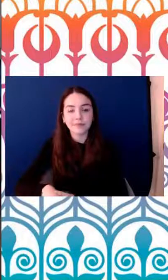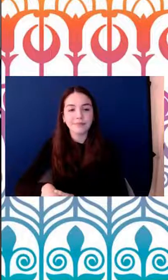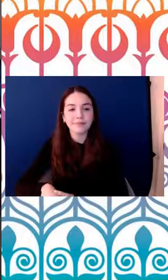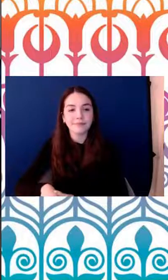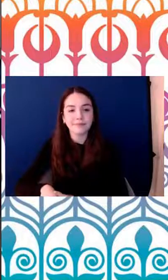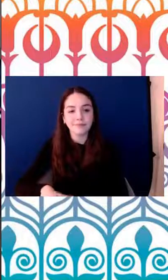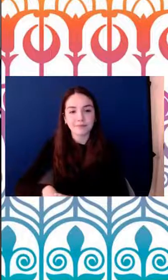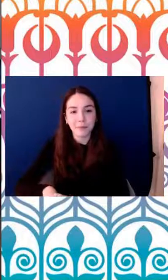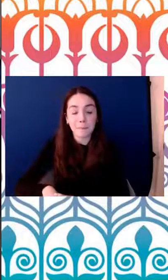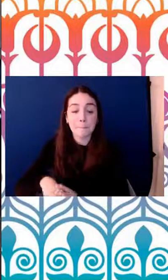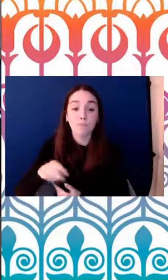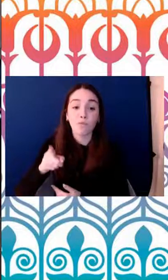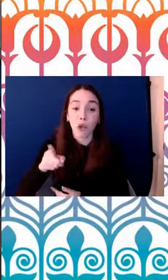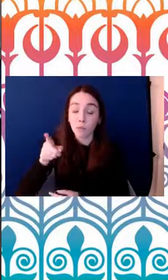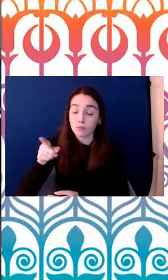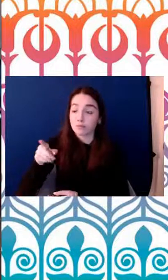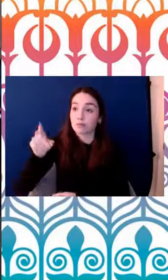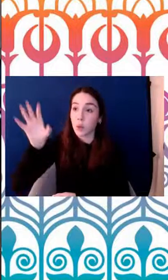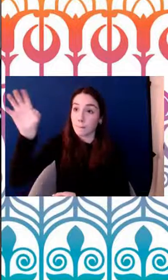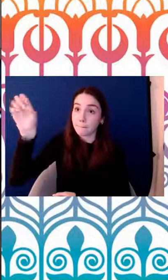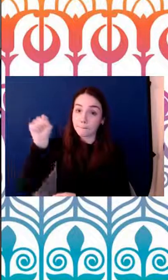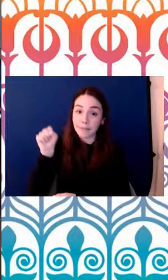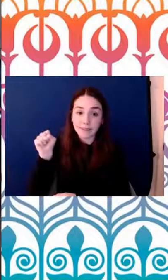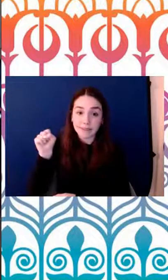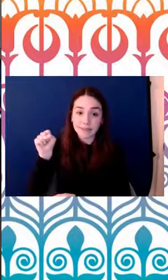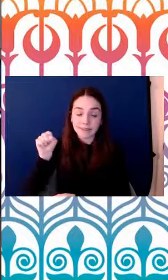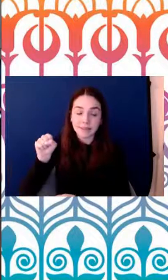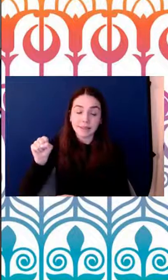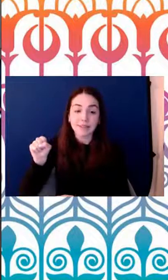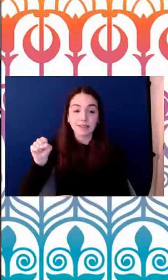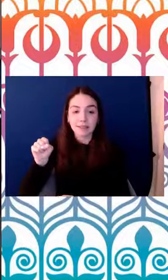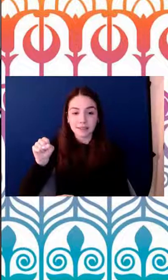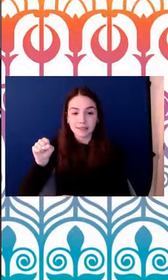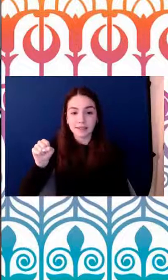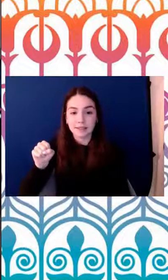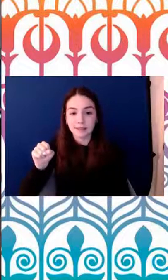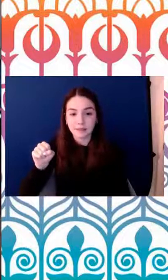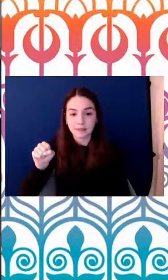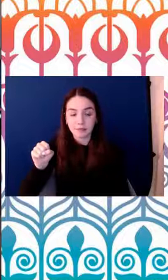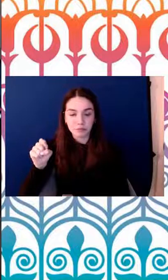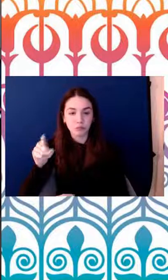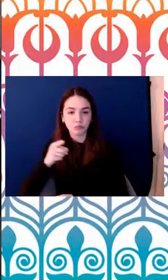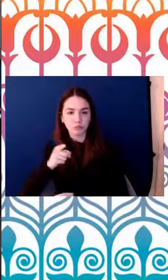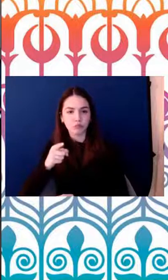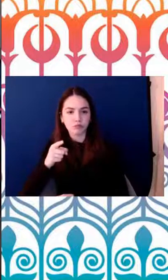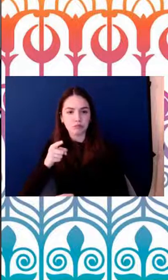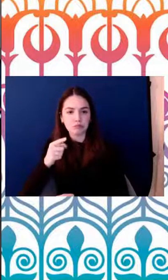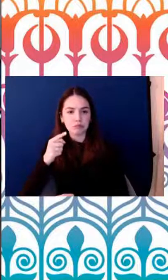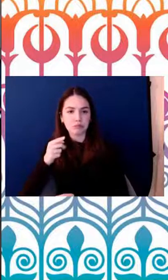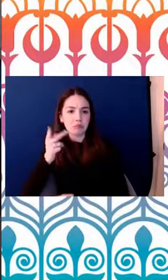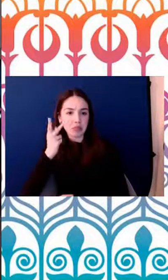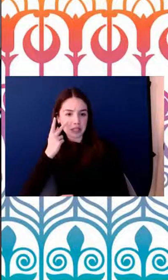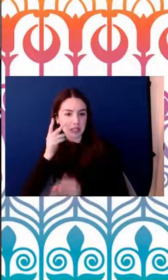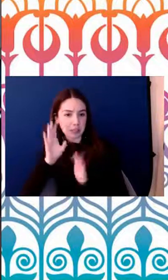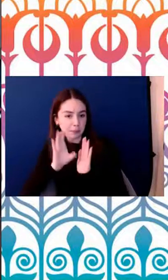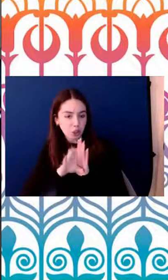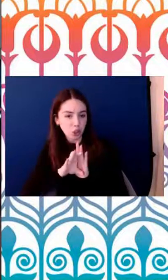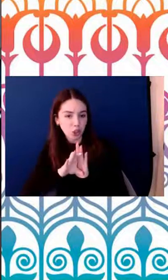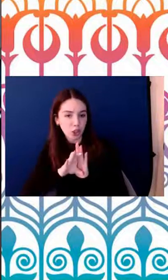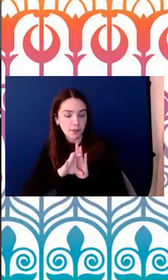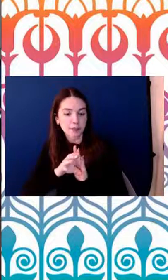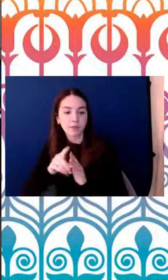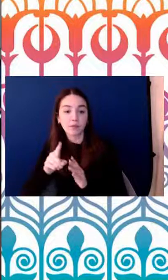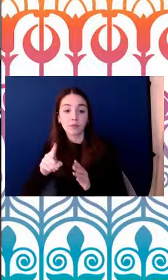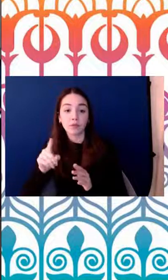So you pick an avocado. I should probably come back up there so you can see. Oh no, I think you can see pretty well. So when you pick avocado, it's